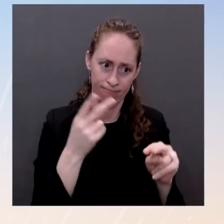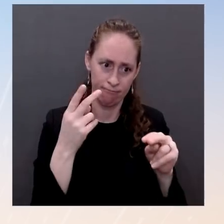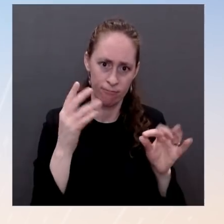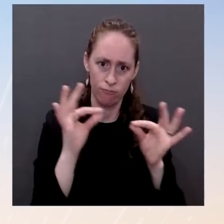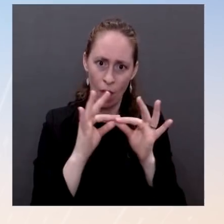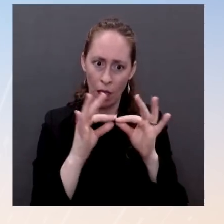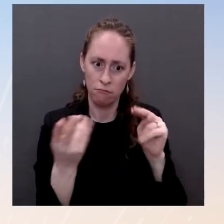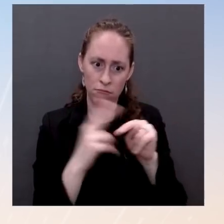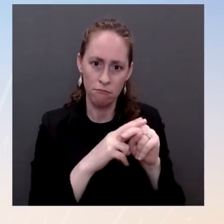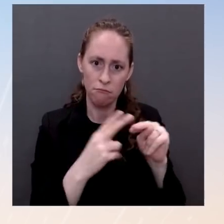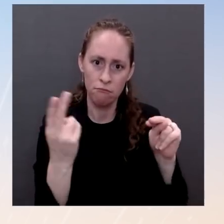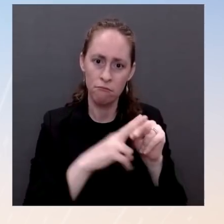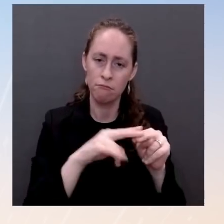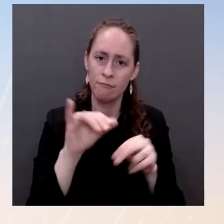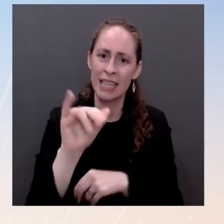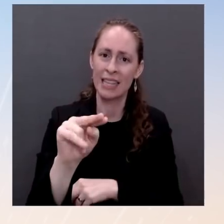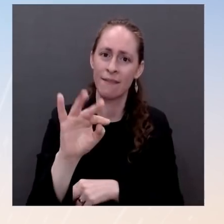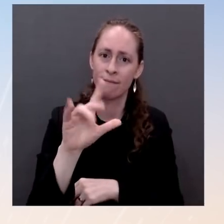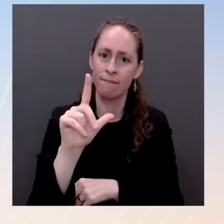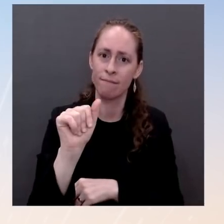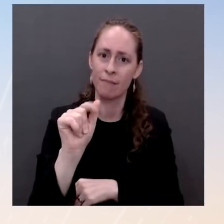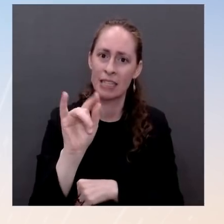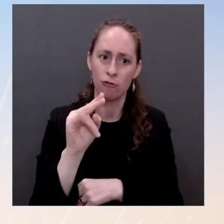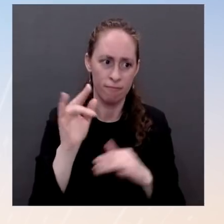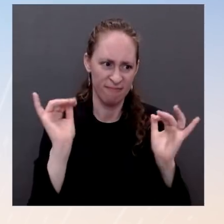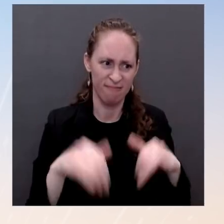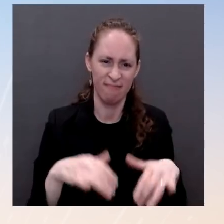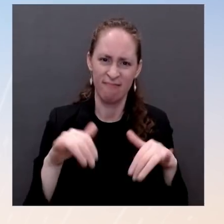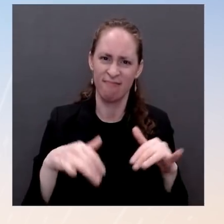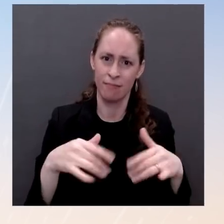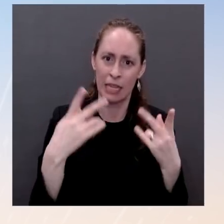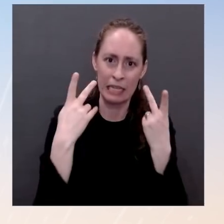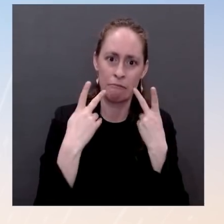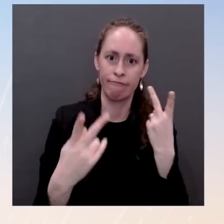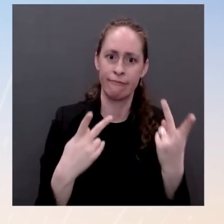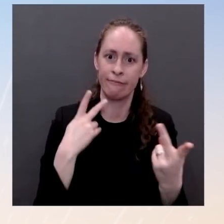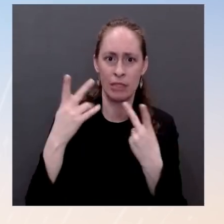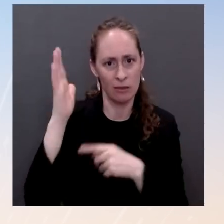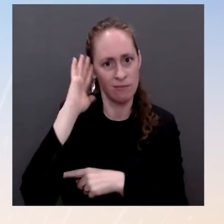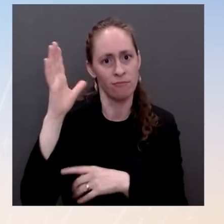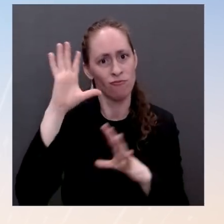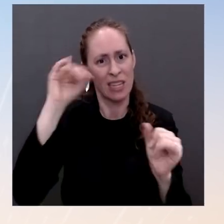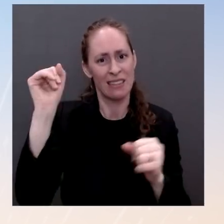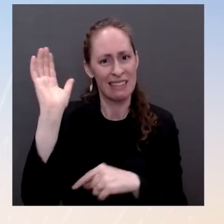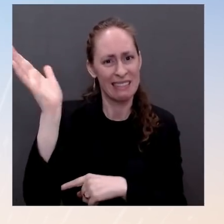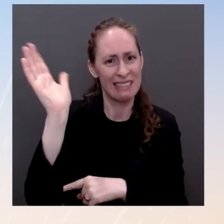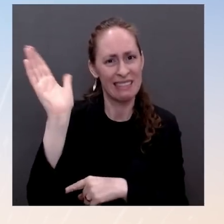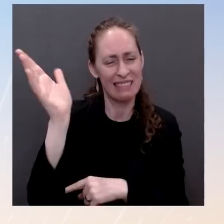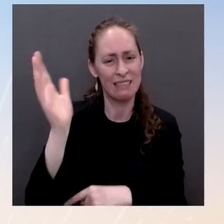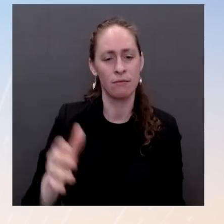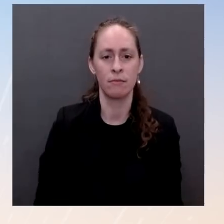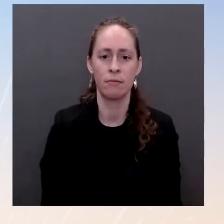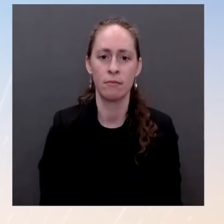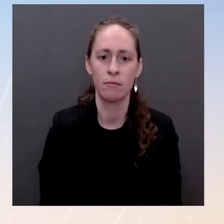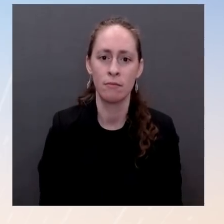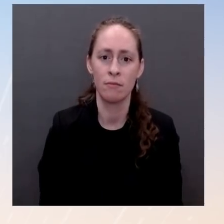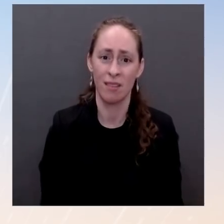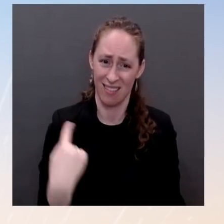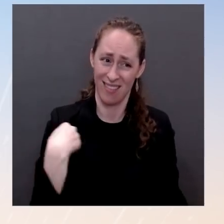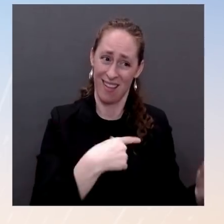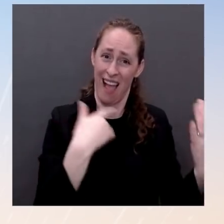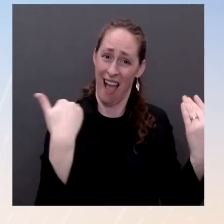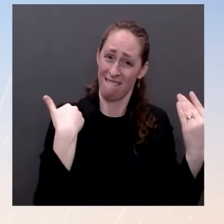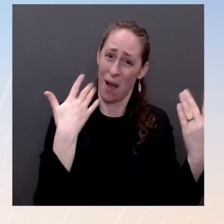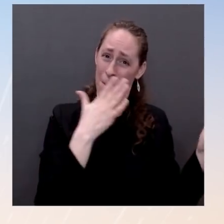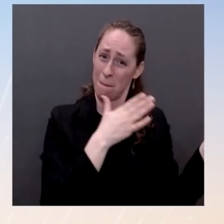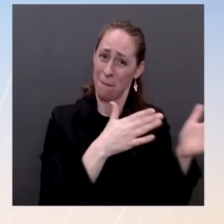passing legislation that will help lower costs for Americans, whether it's childcare, or health care or the cost of prescription